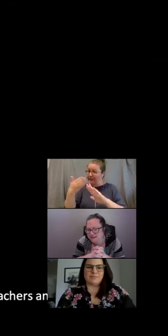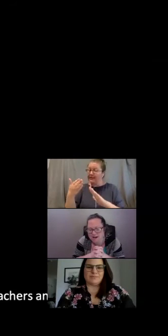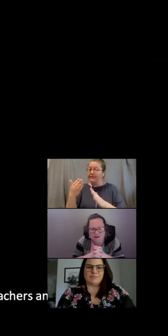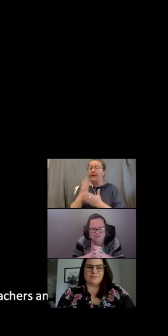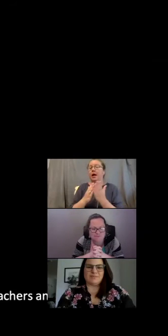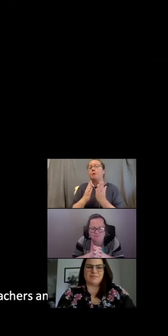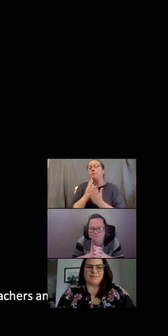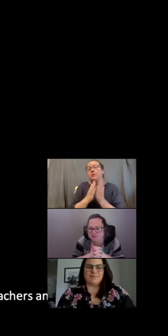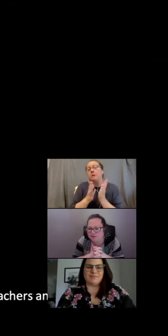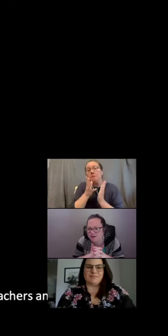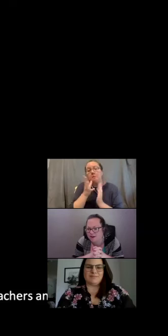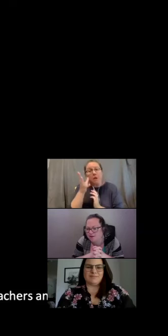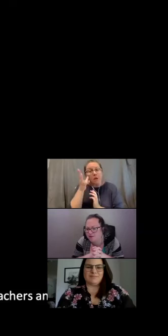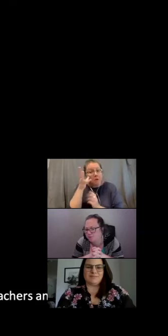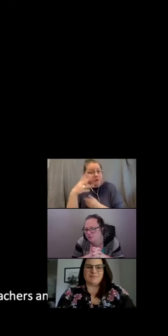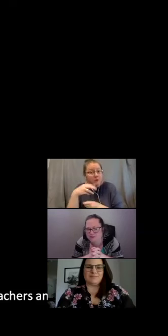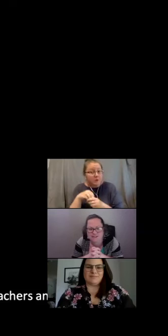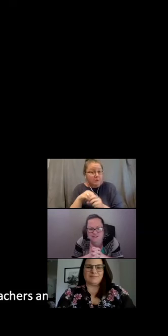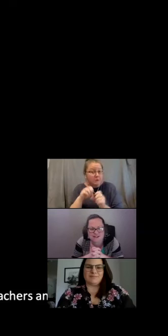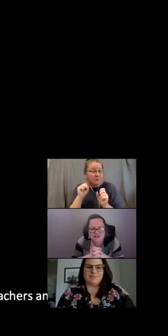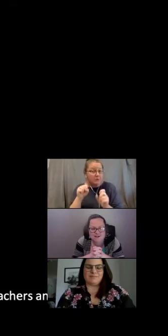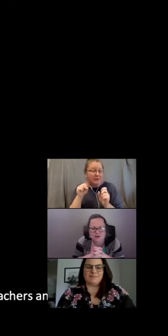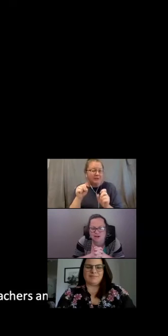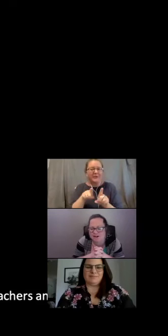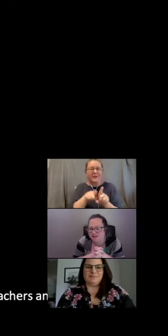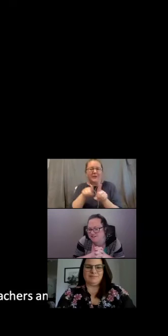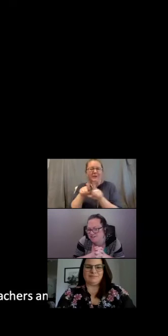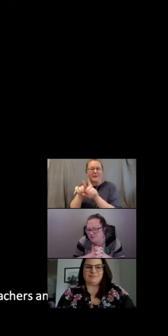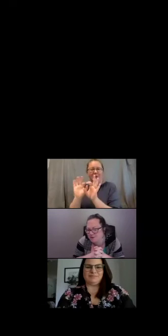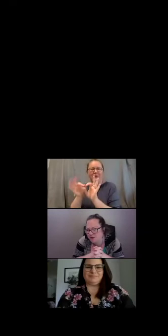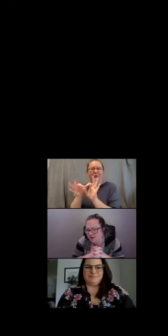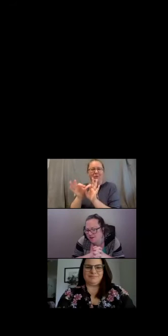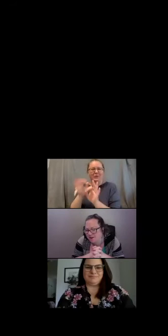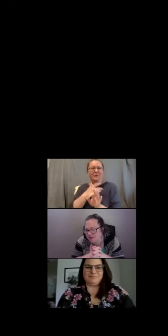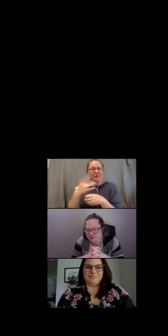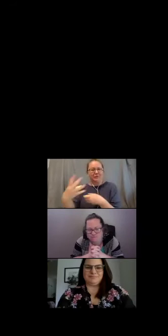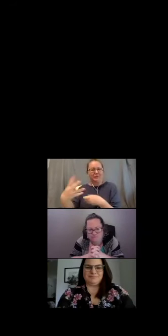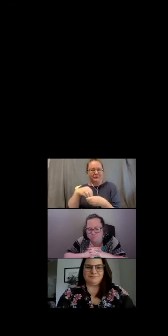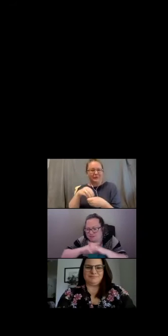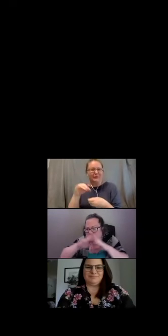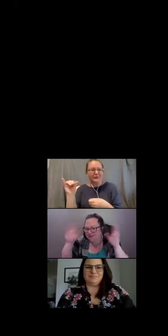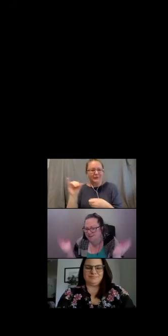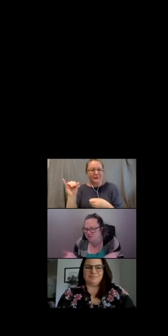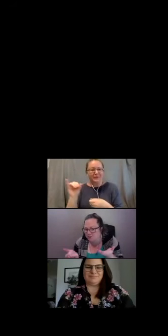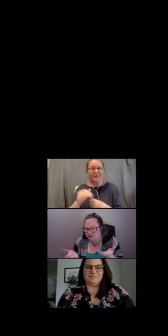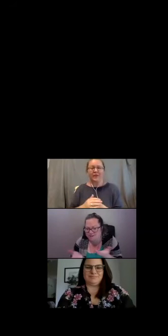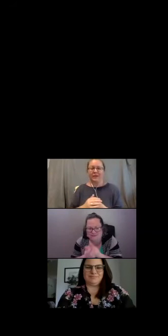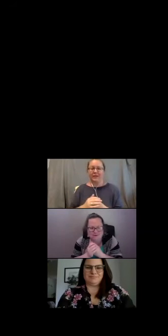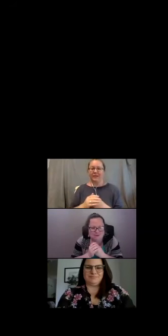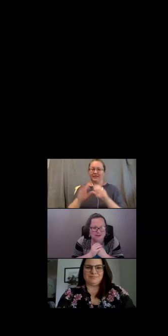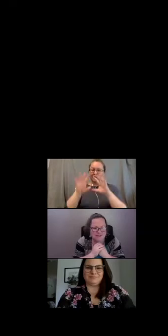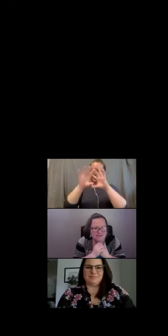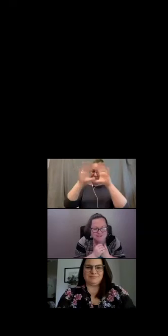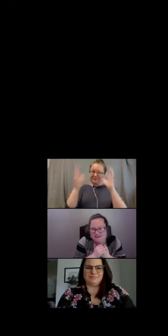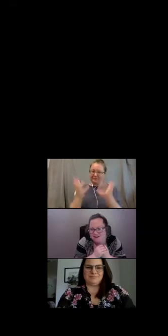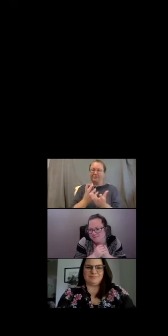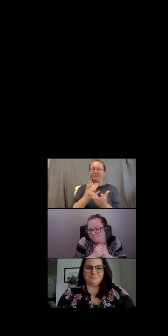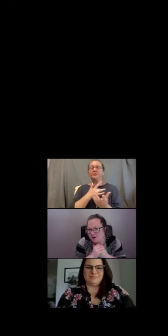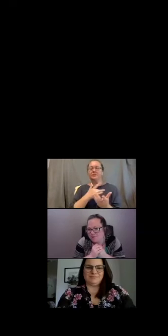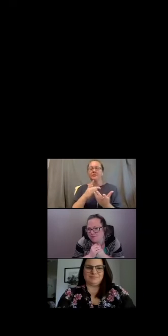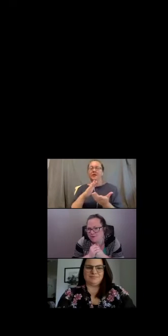parents and interpreters joining us. So mostly the school-based team